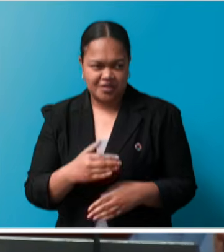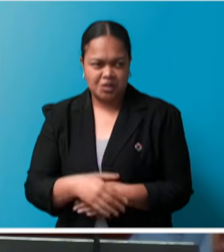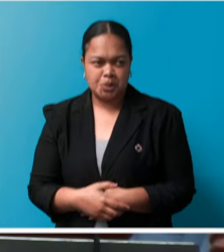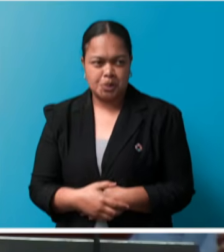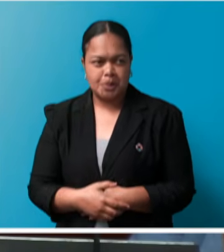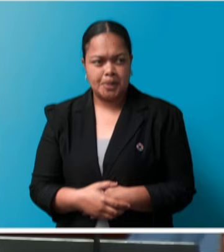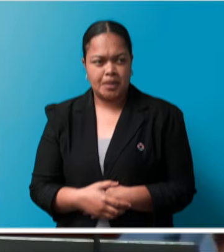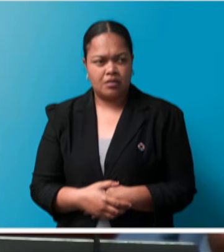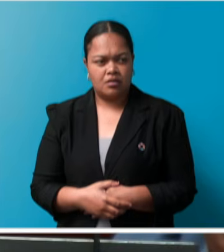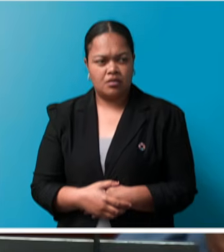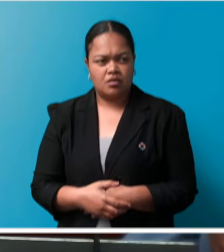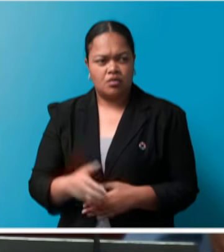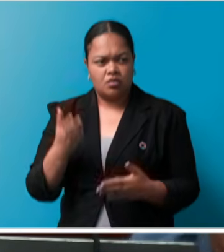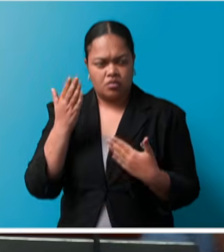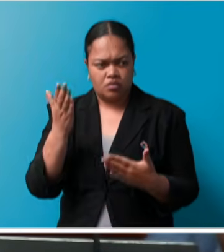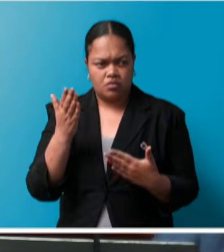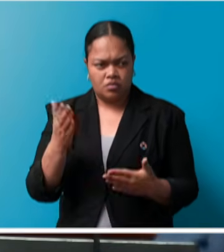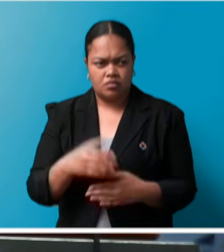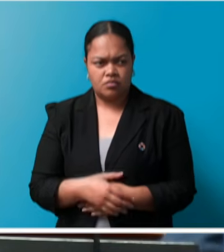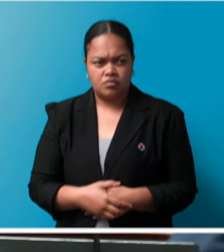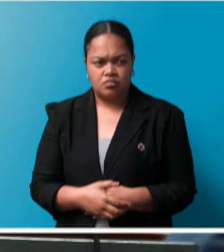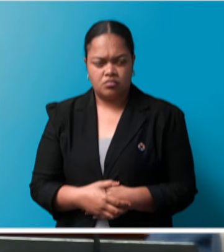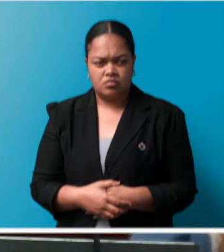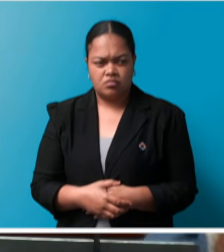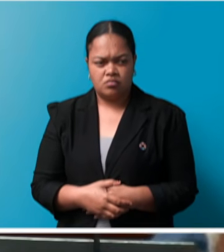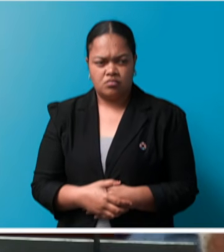Honorable Sharma? Oh, it was. Okay.